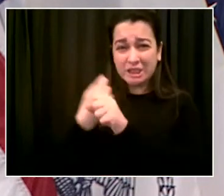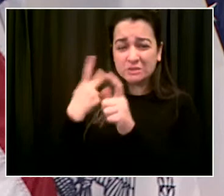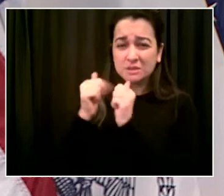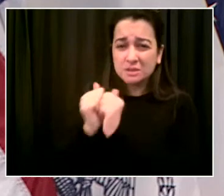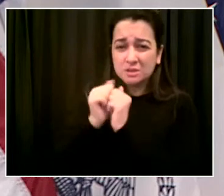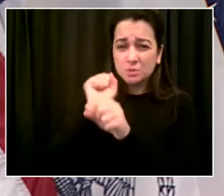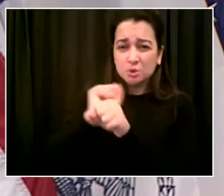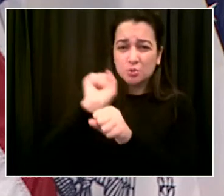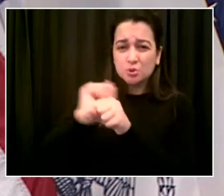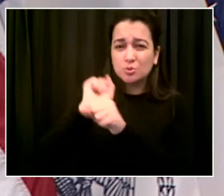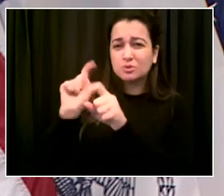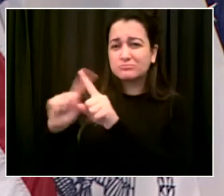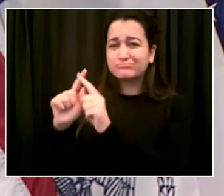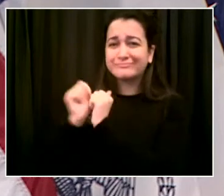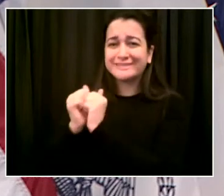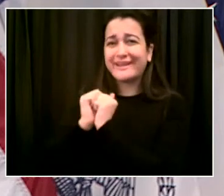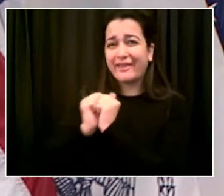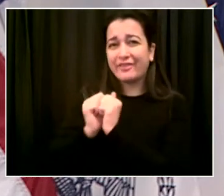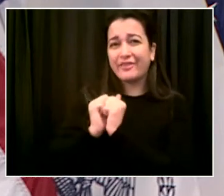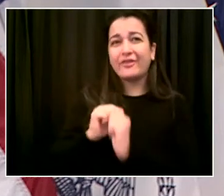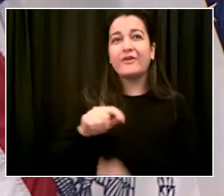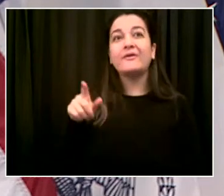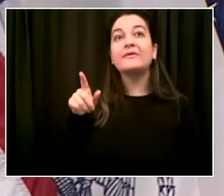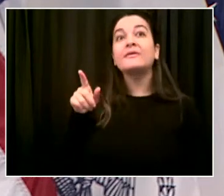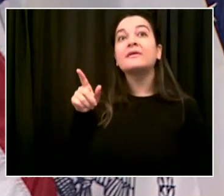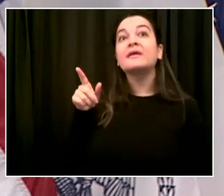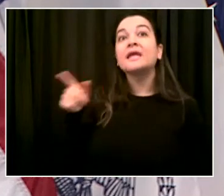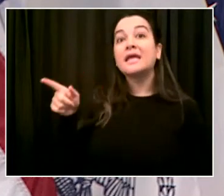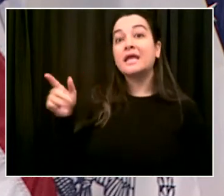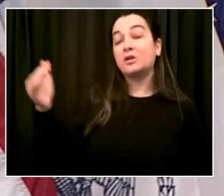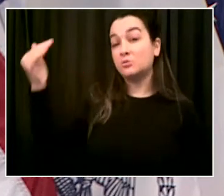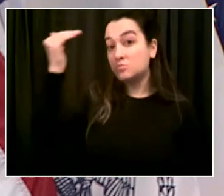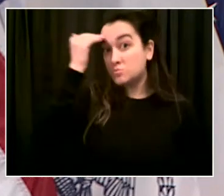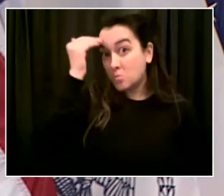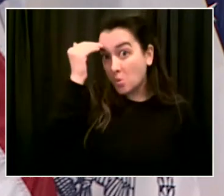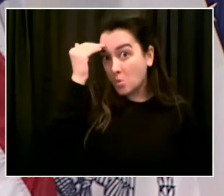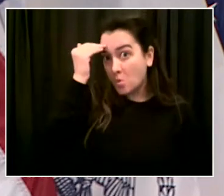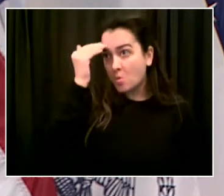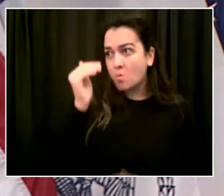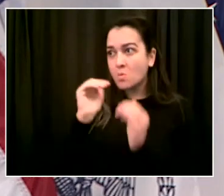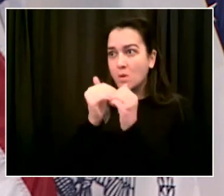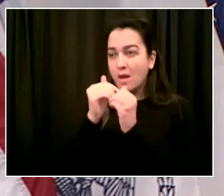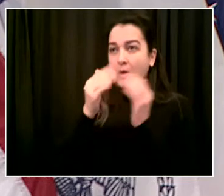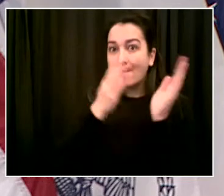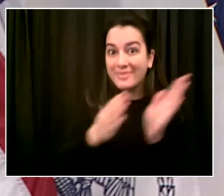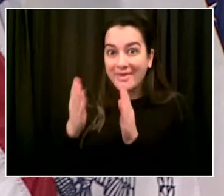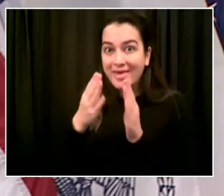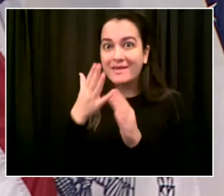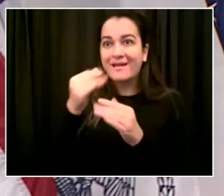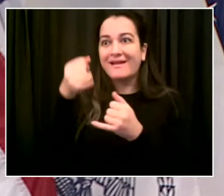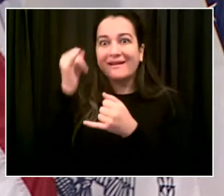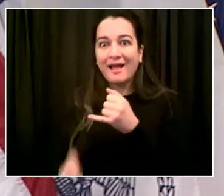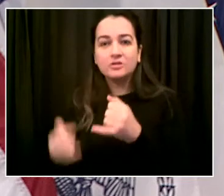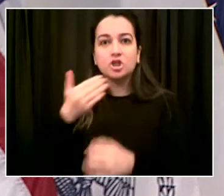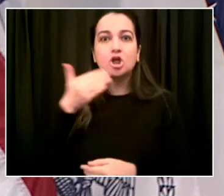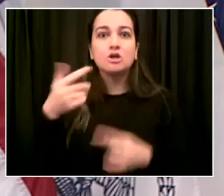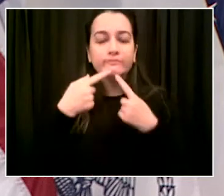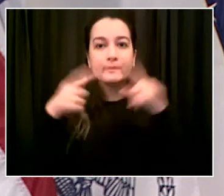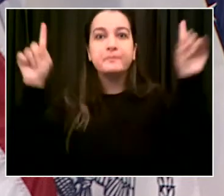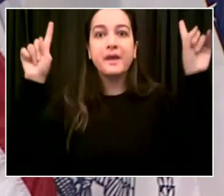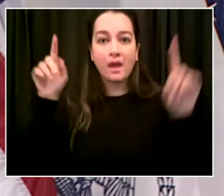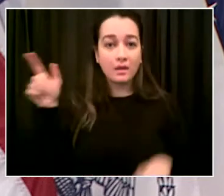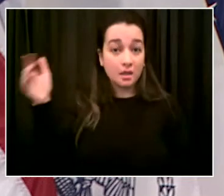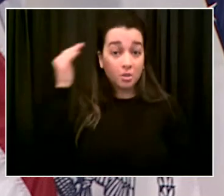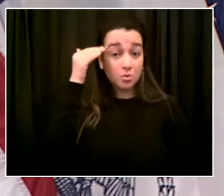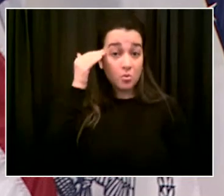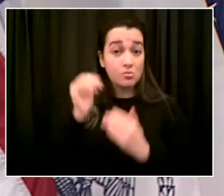and move an agenda forward, but always with a sharp equity lens. And we also have these incredible leaders